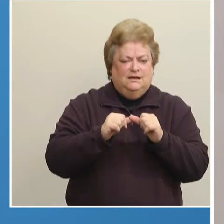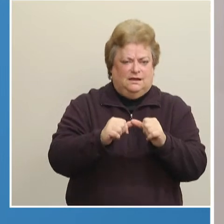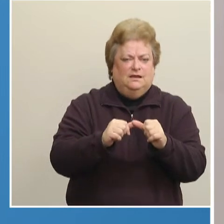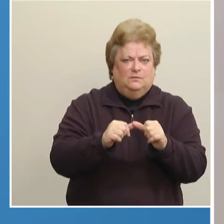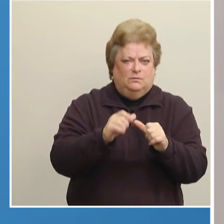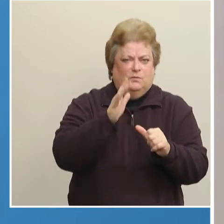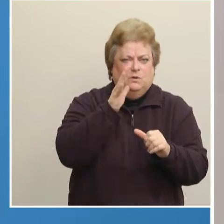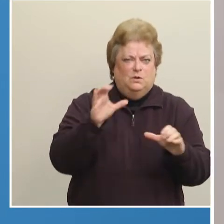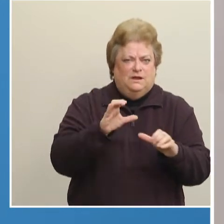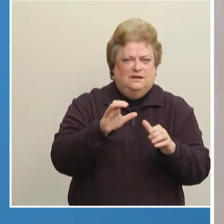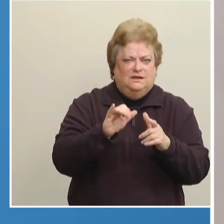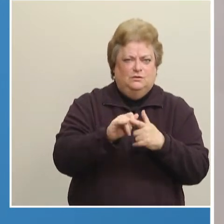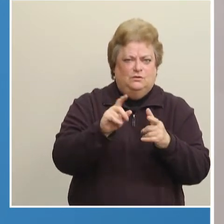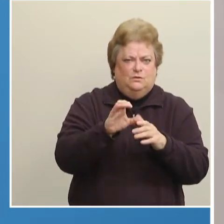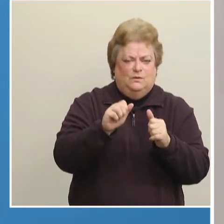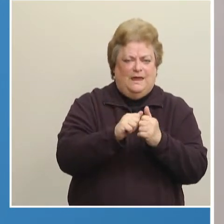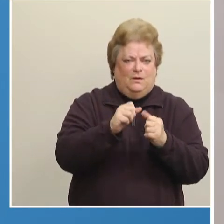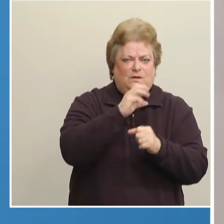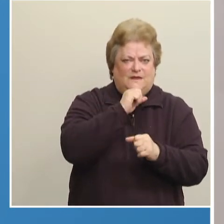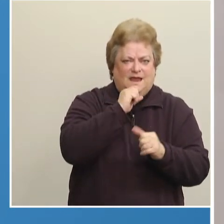incrementally.